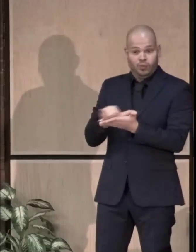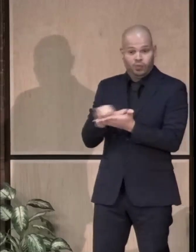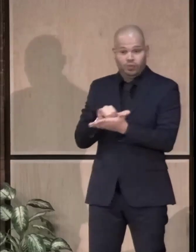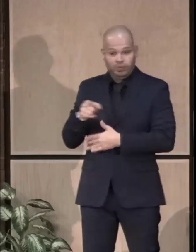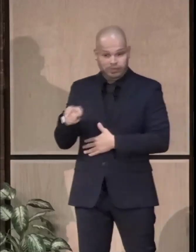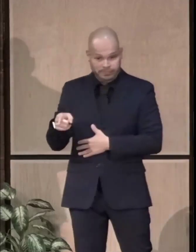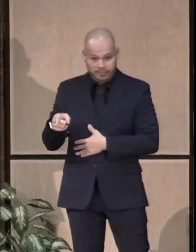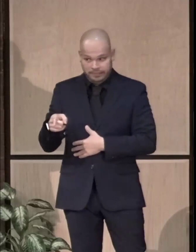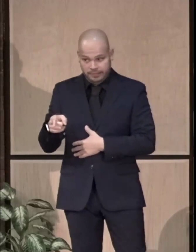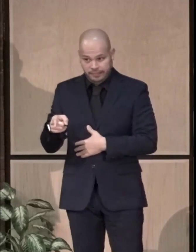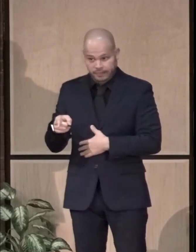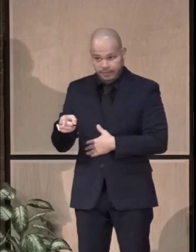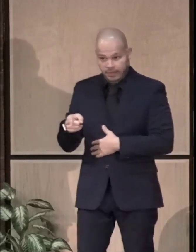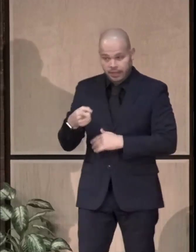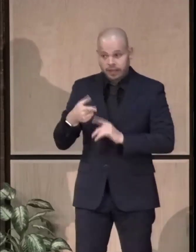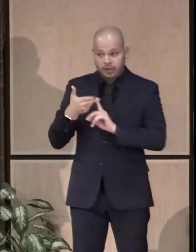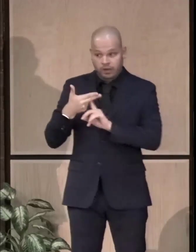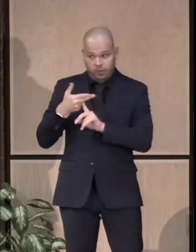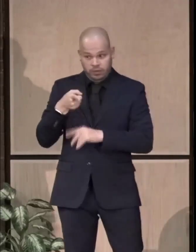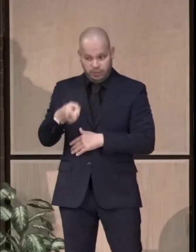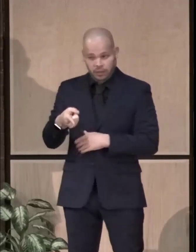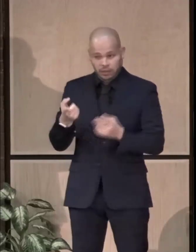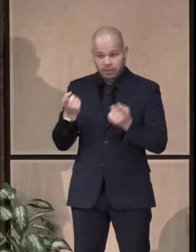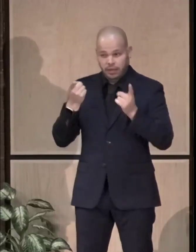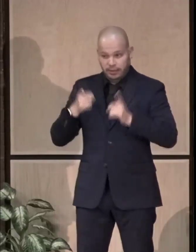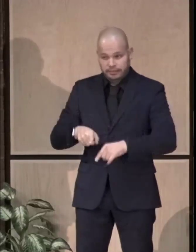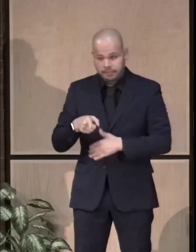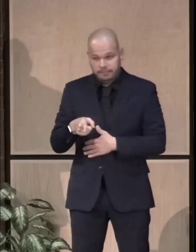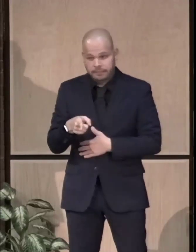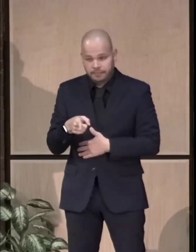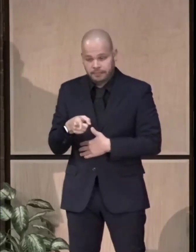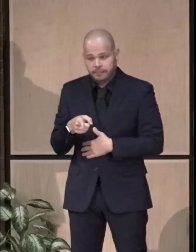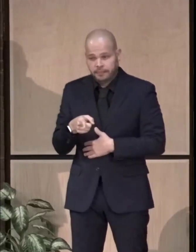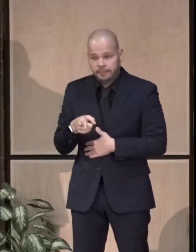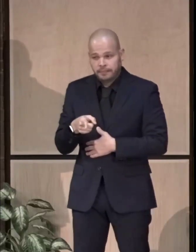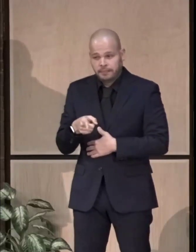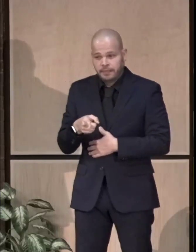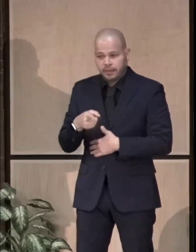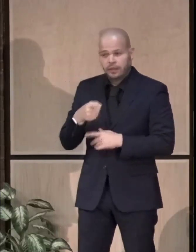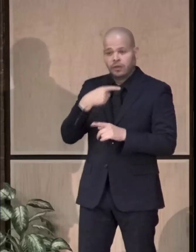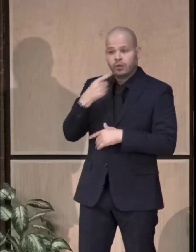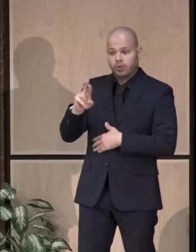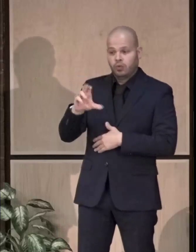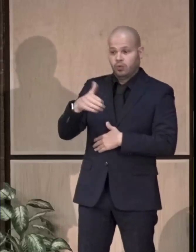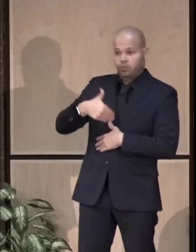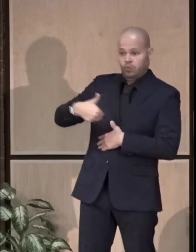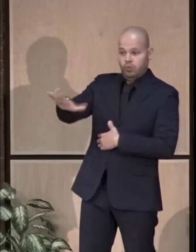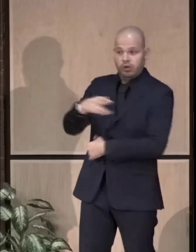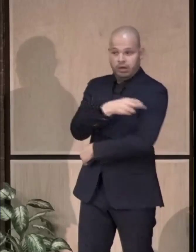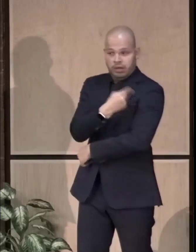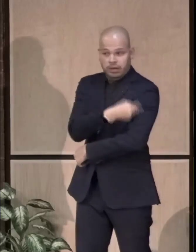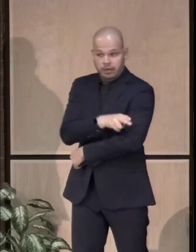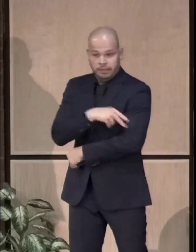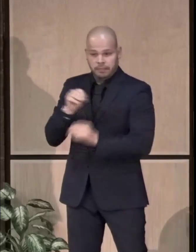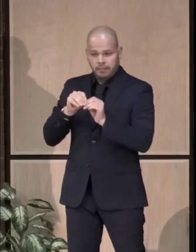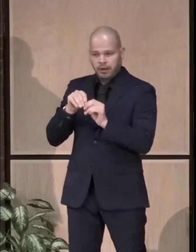hotel, after talking to First Sergeant Moat, you ordered Robert Card to go to the hospital for mental health evaluation, correct?